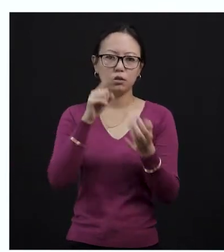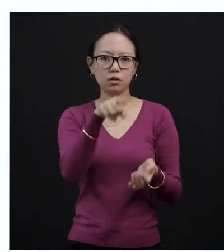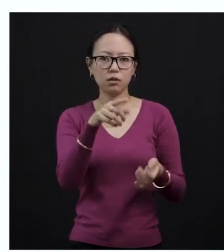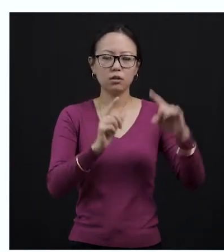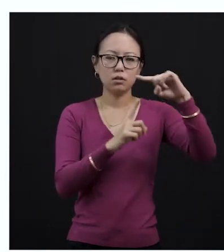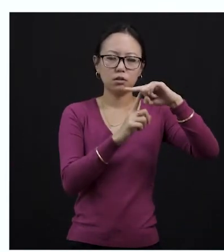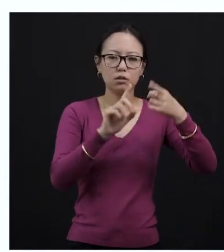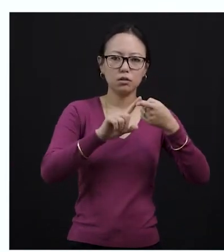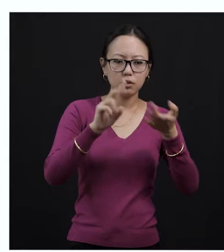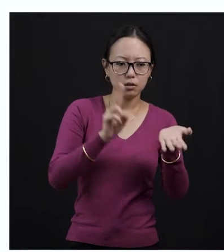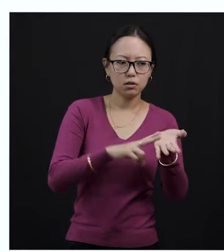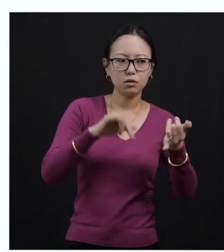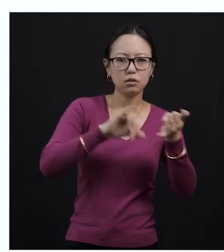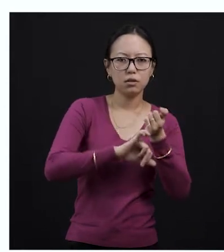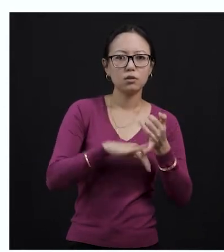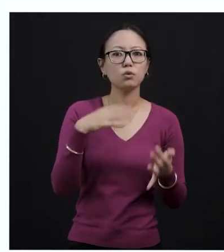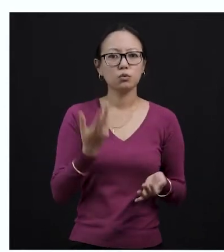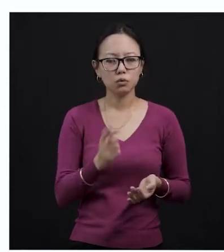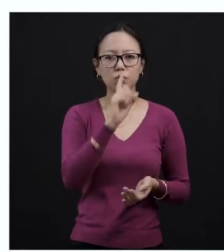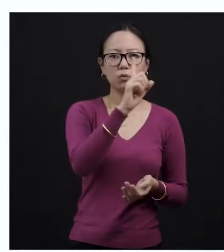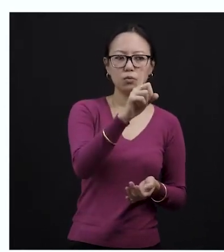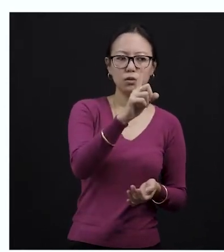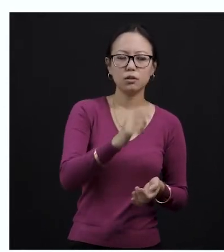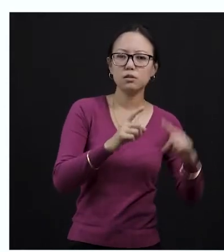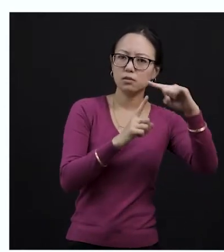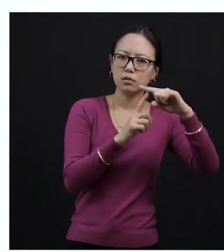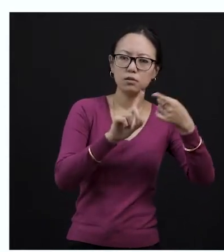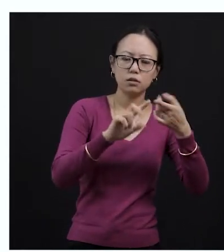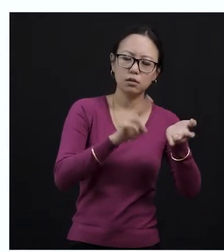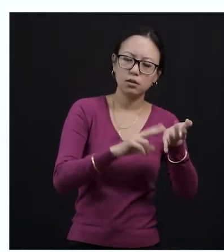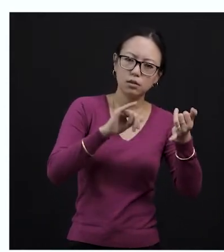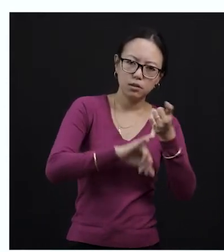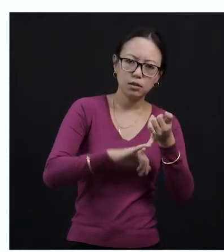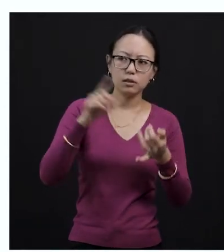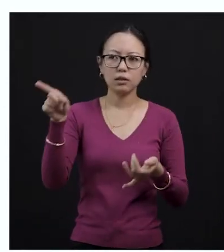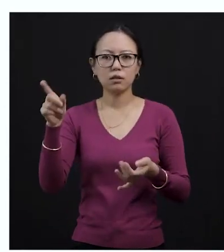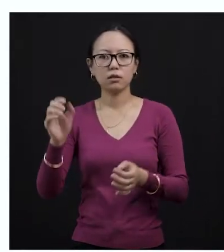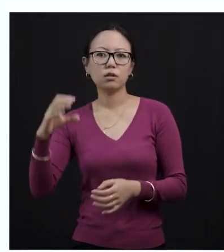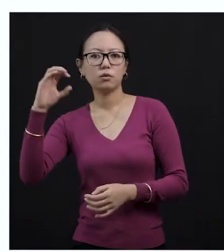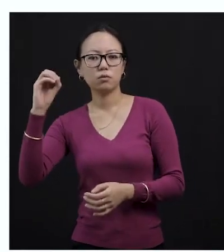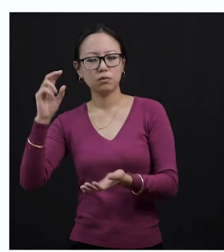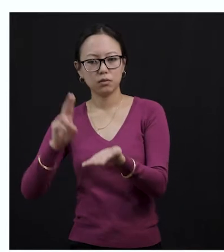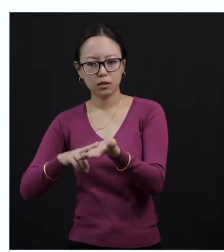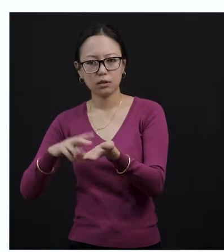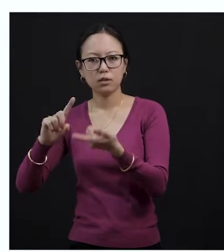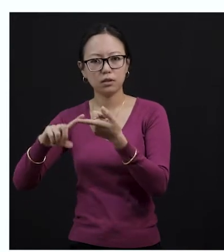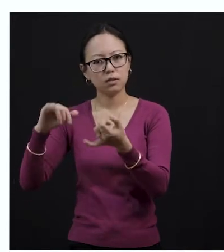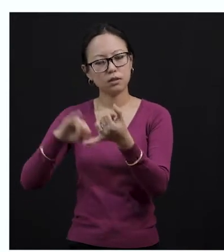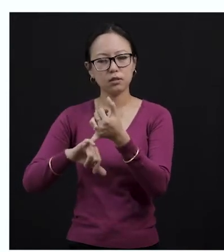All right. So these are the two different places that we are going to learn today, ones